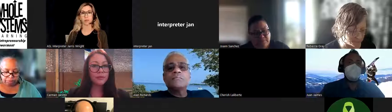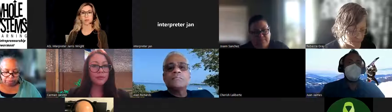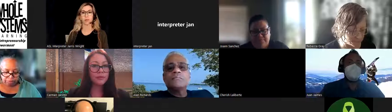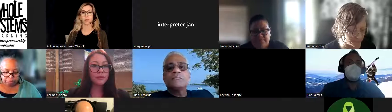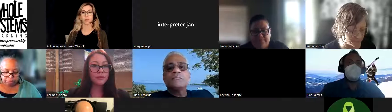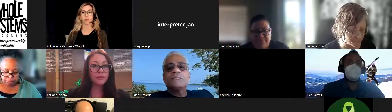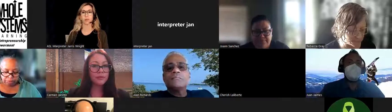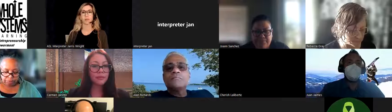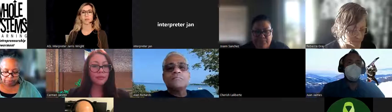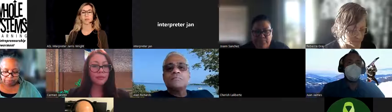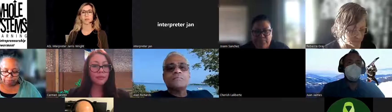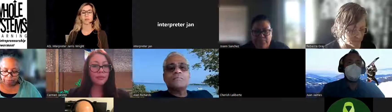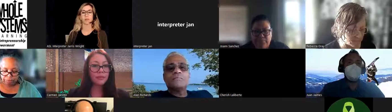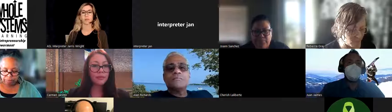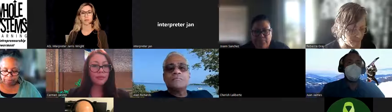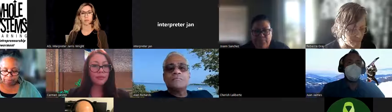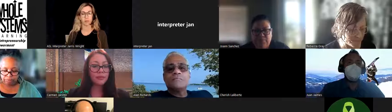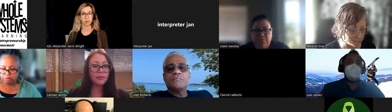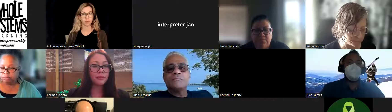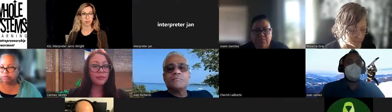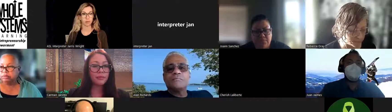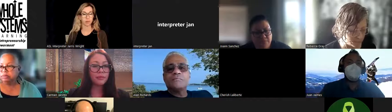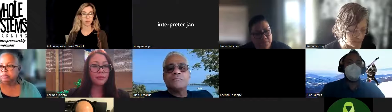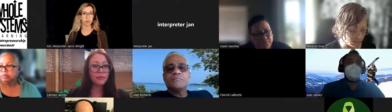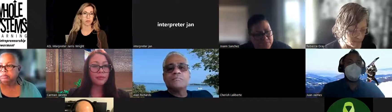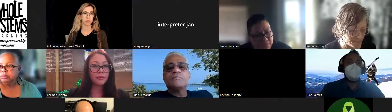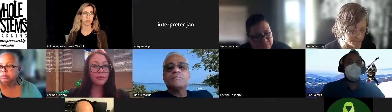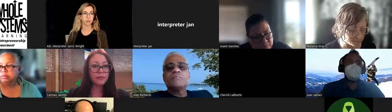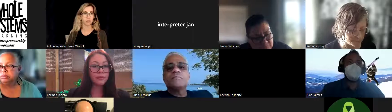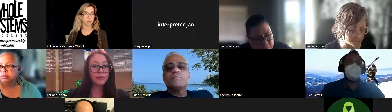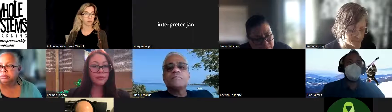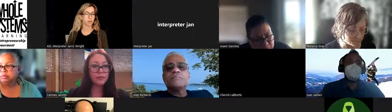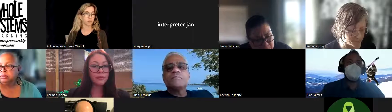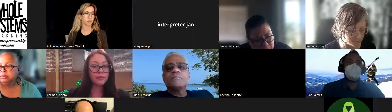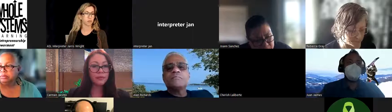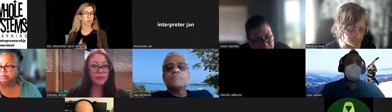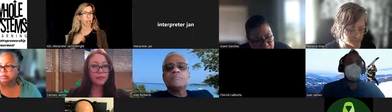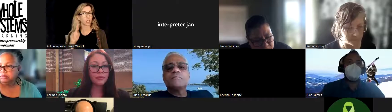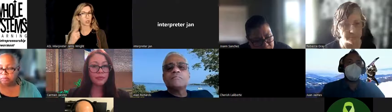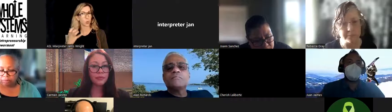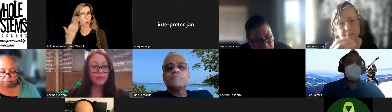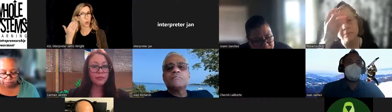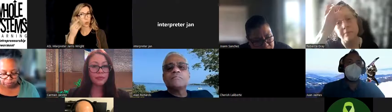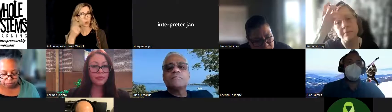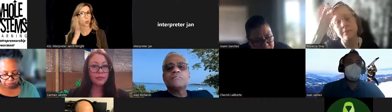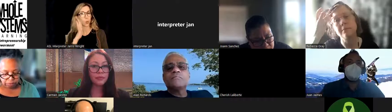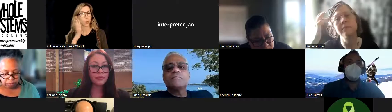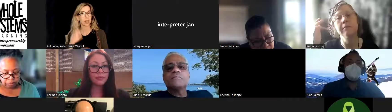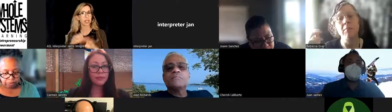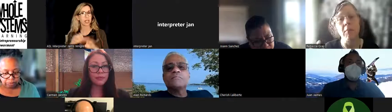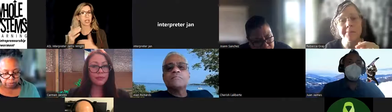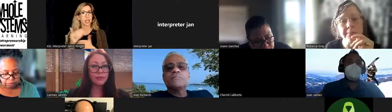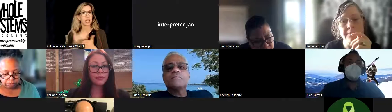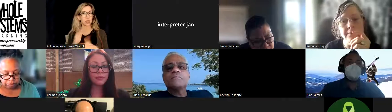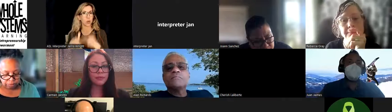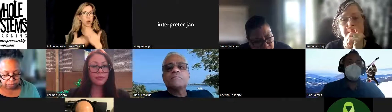Oh, okay. I just wanted to know, were you going to send out a list of all the organizations